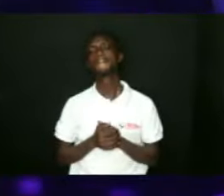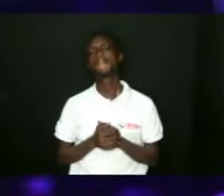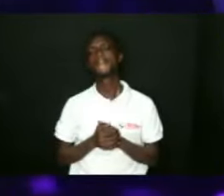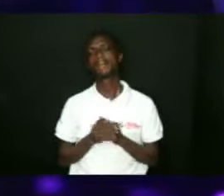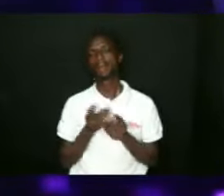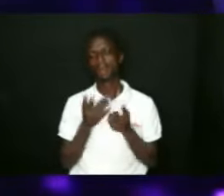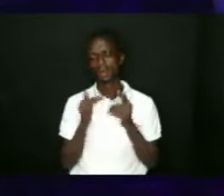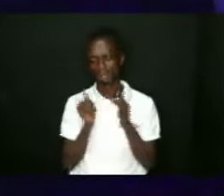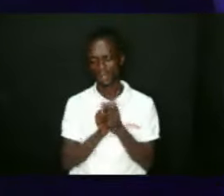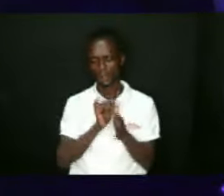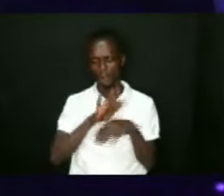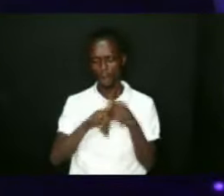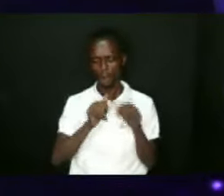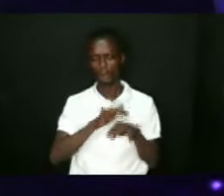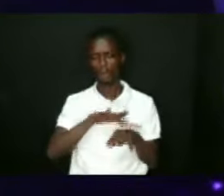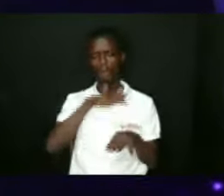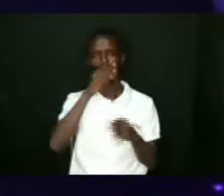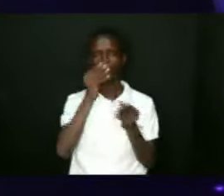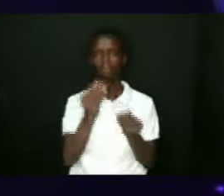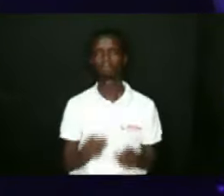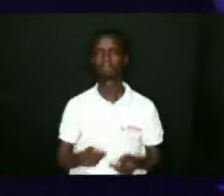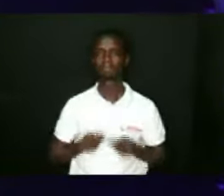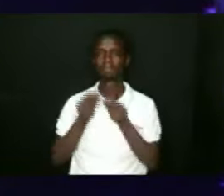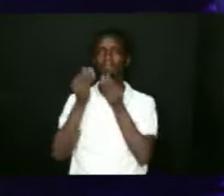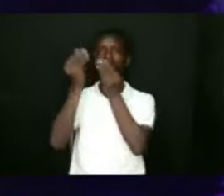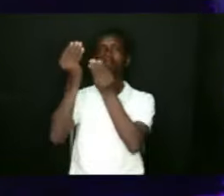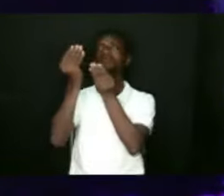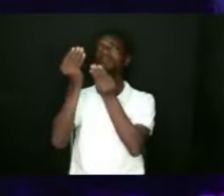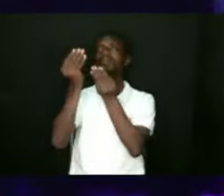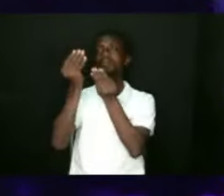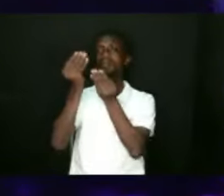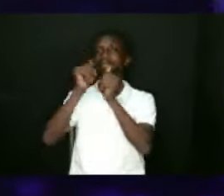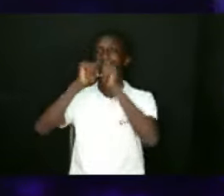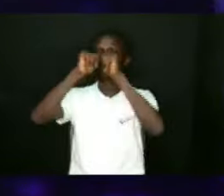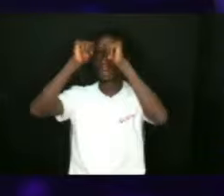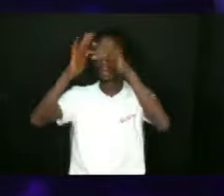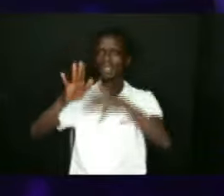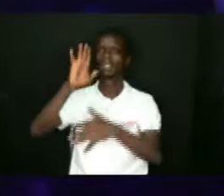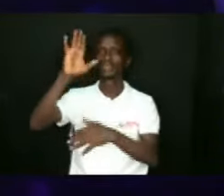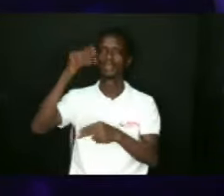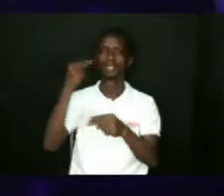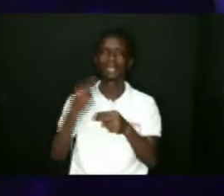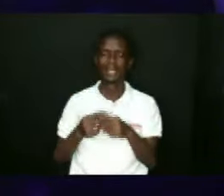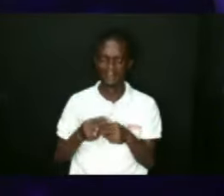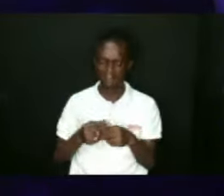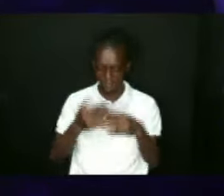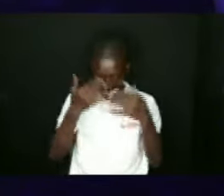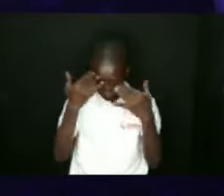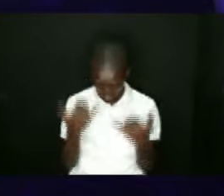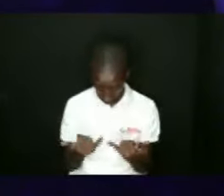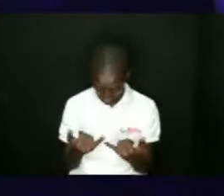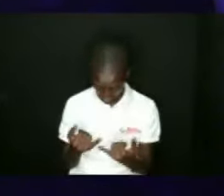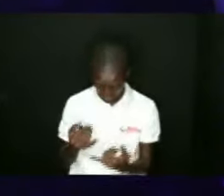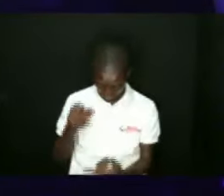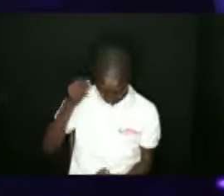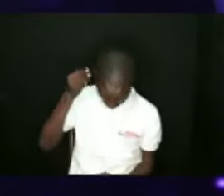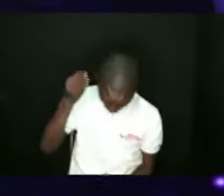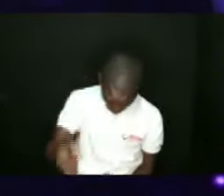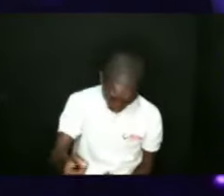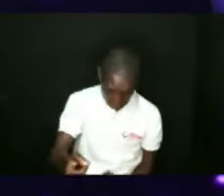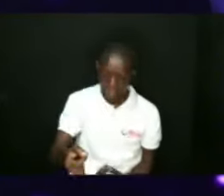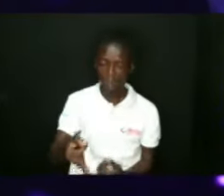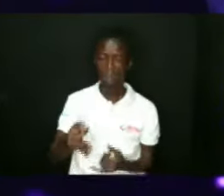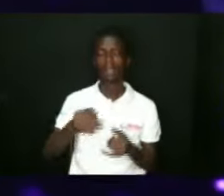We give you all the glory. We bless your name now and